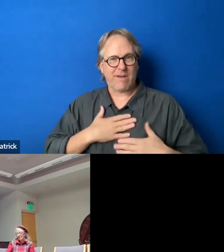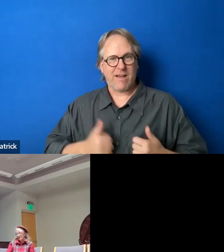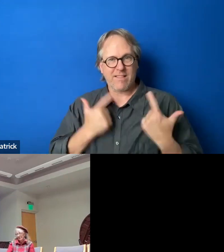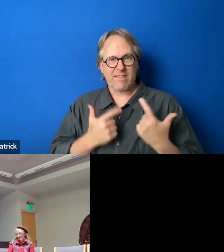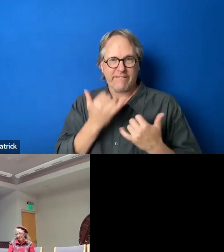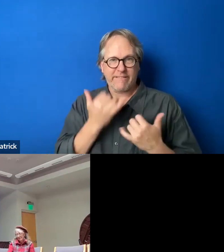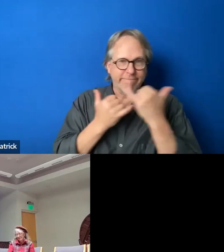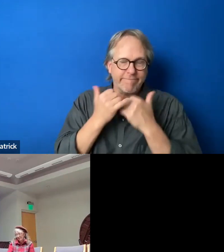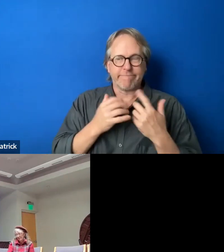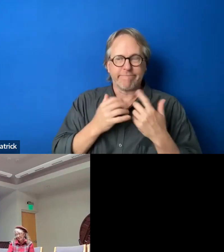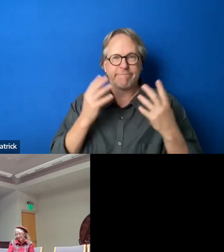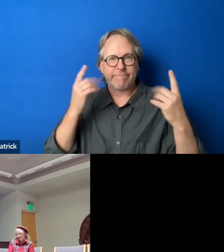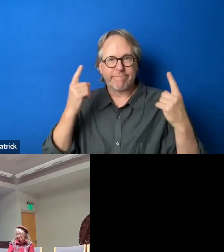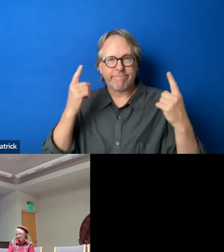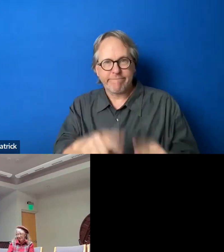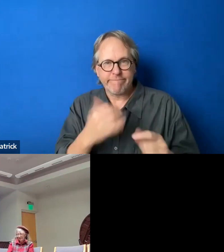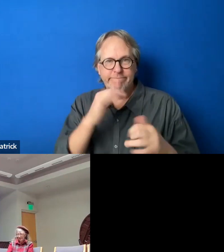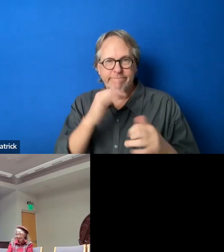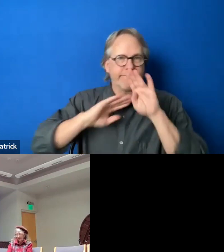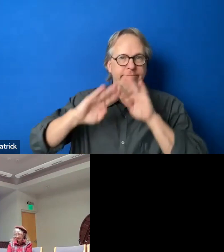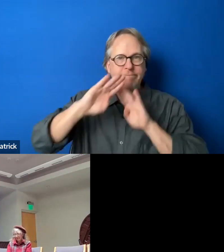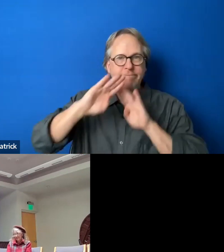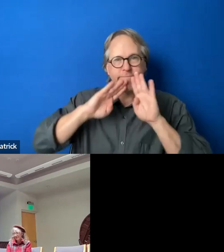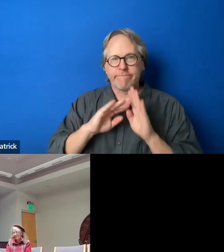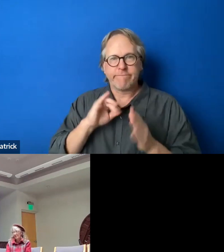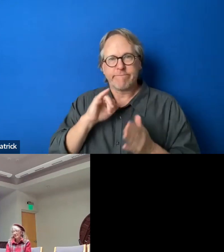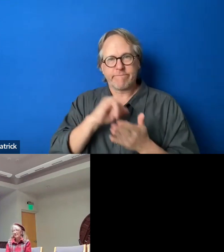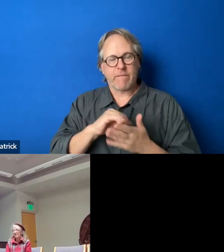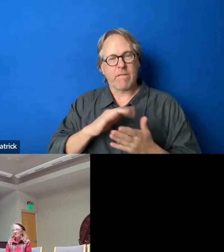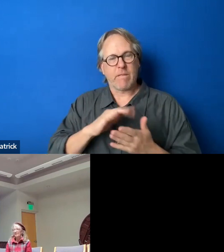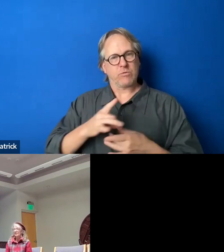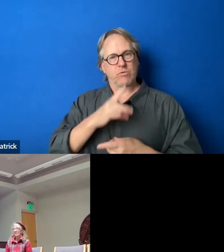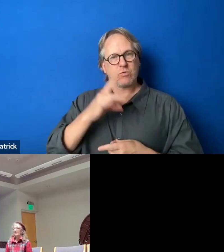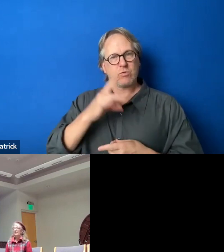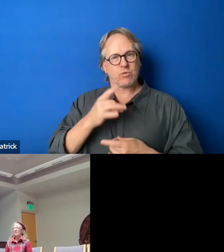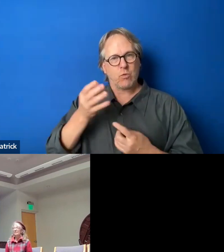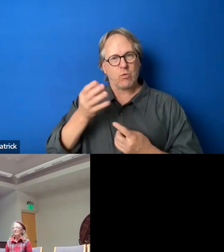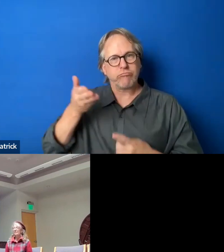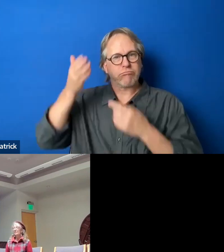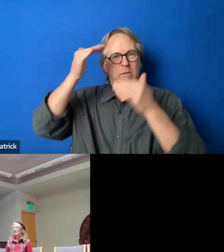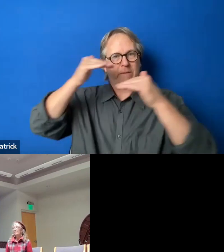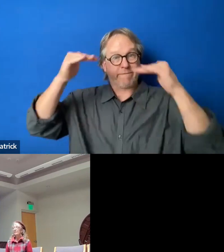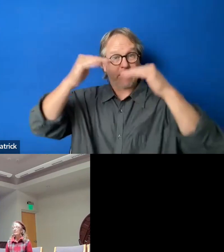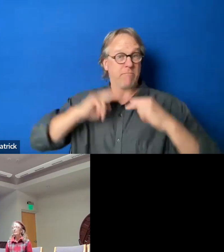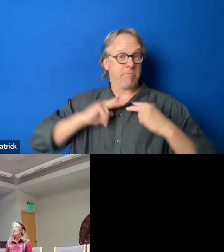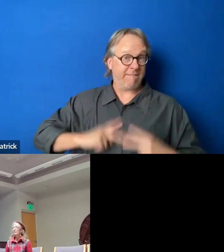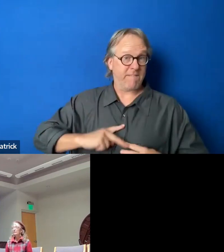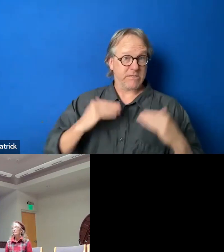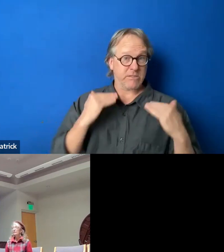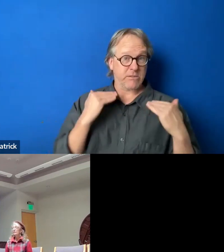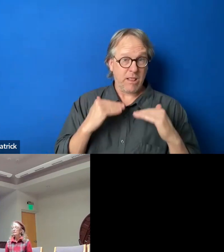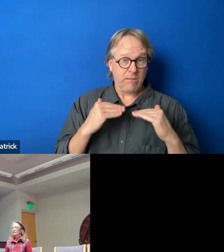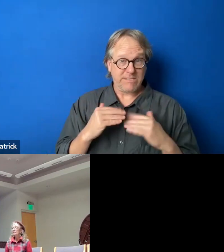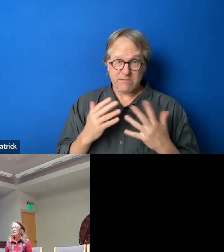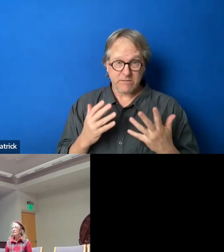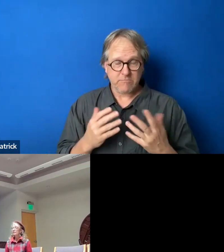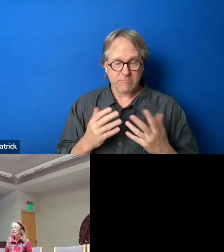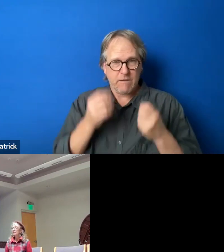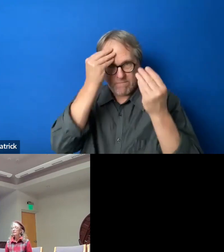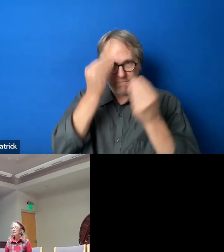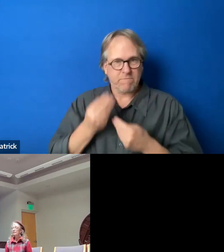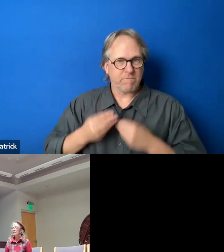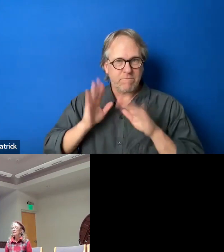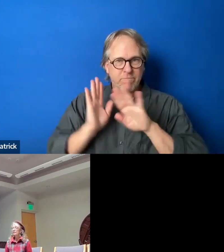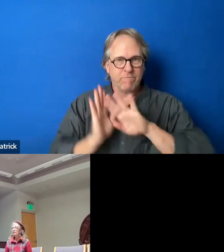physical limitations are forgotten. My physical limitations are forgotten. World